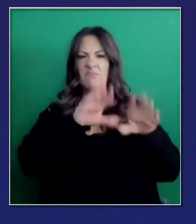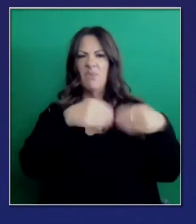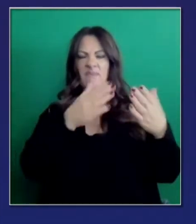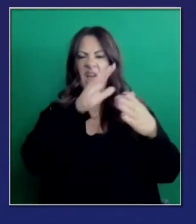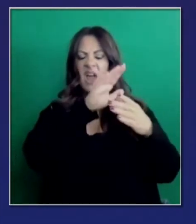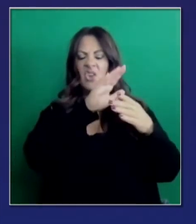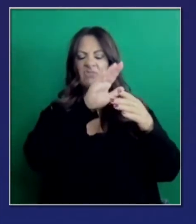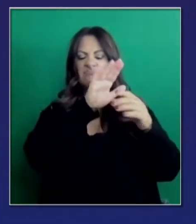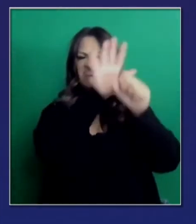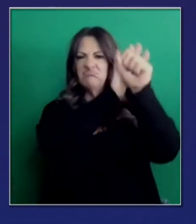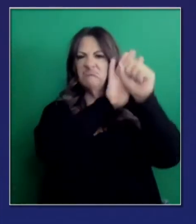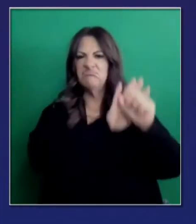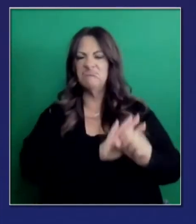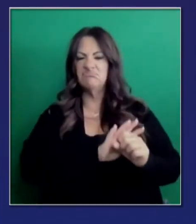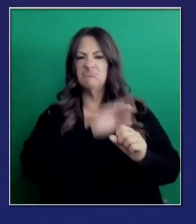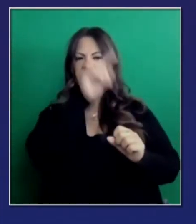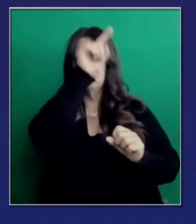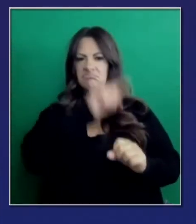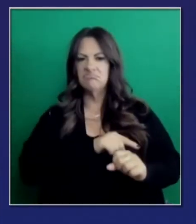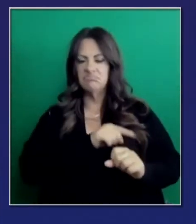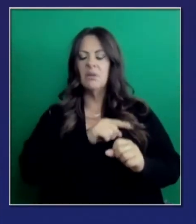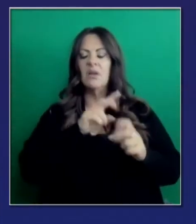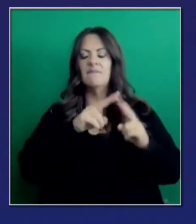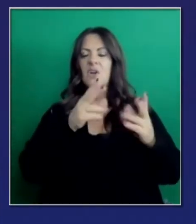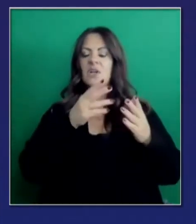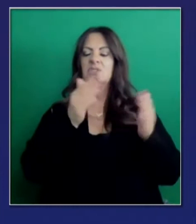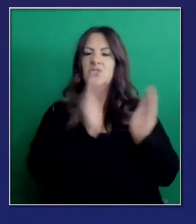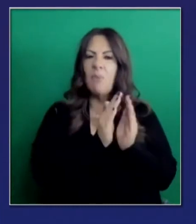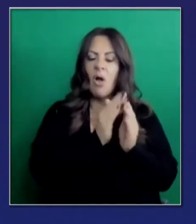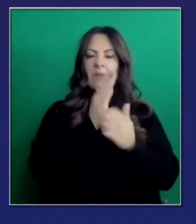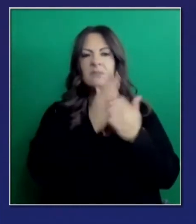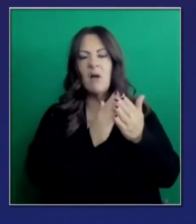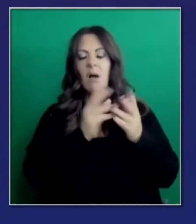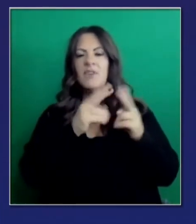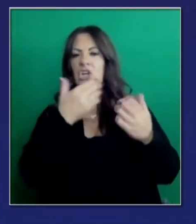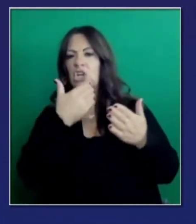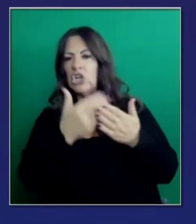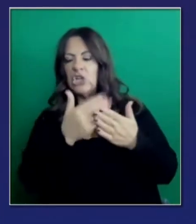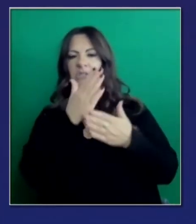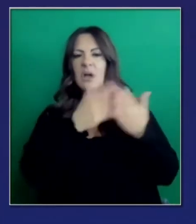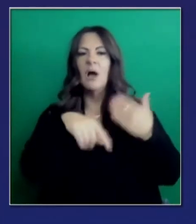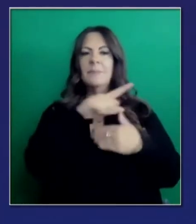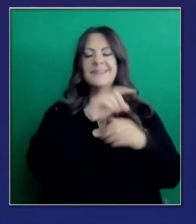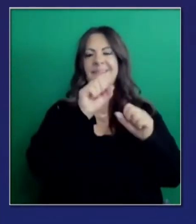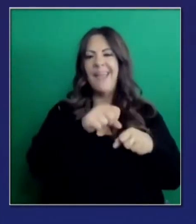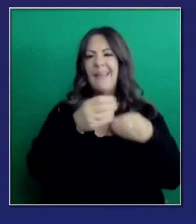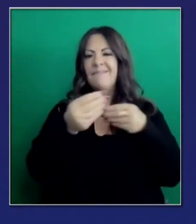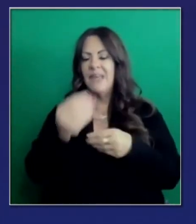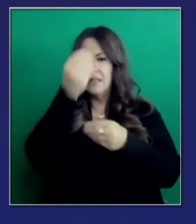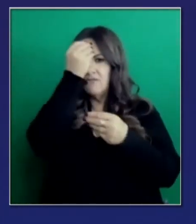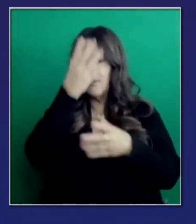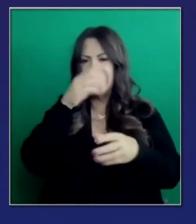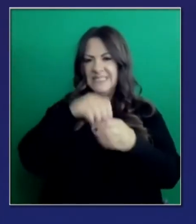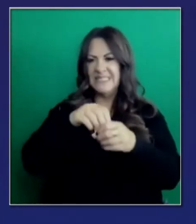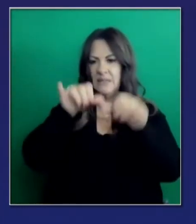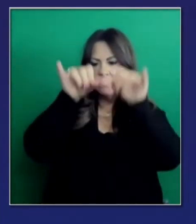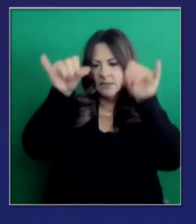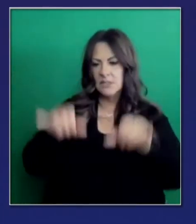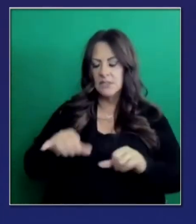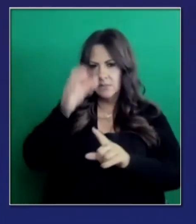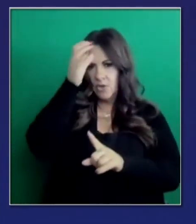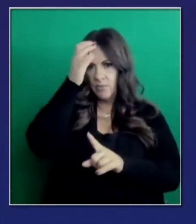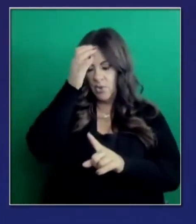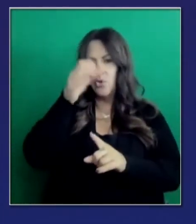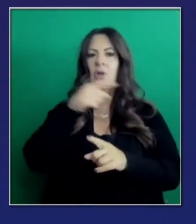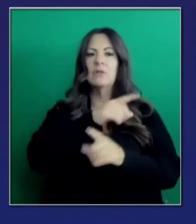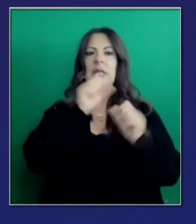getting data back in the system, some are very inefficient because they see that as tertiary, not even secondary, to getting these things administered. And that's what